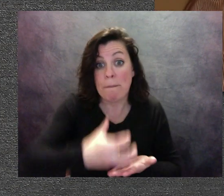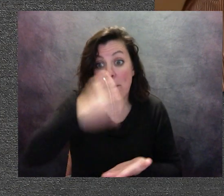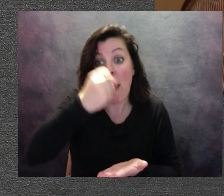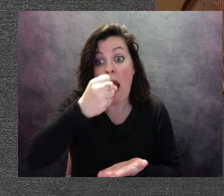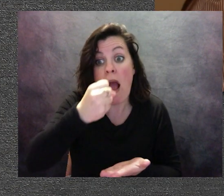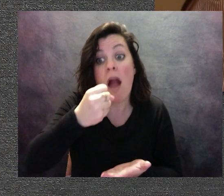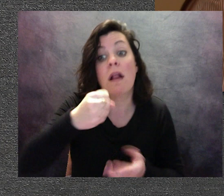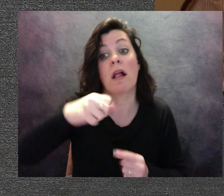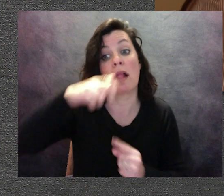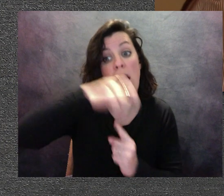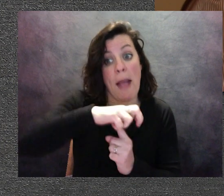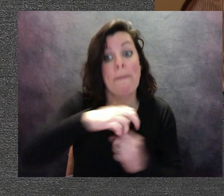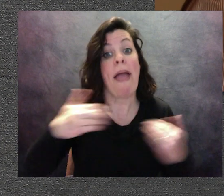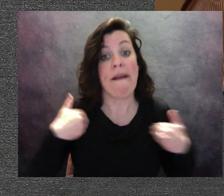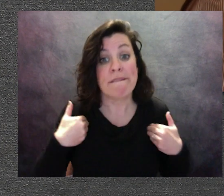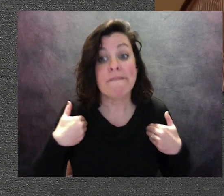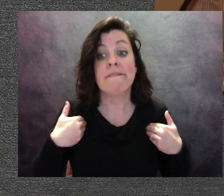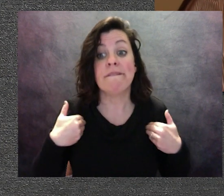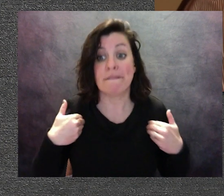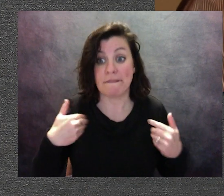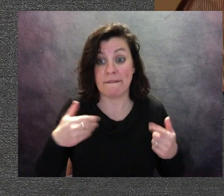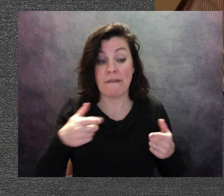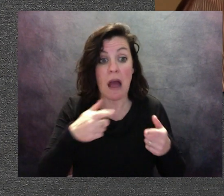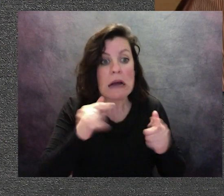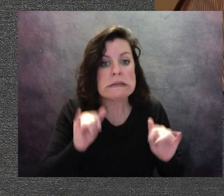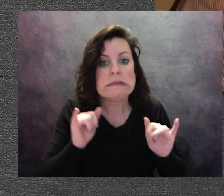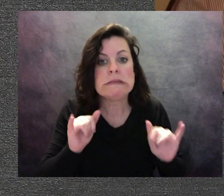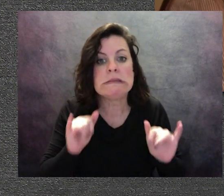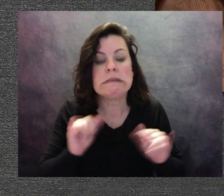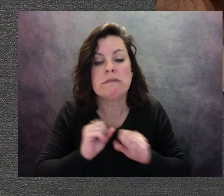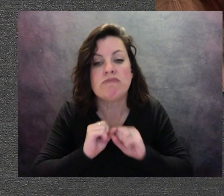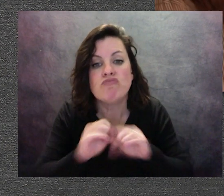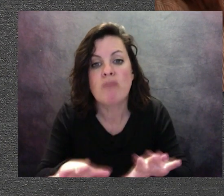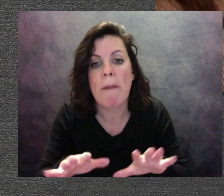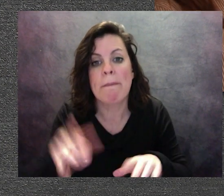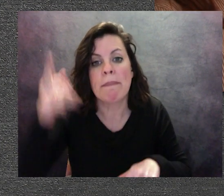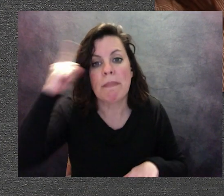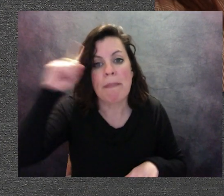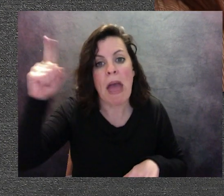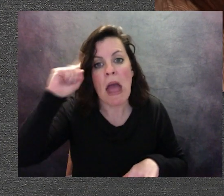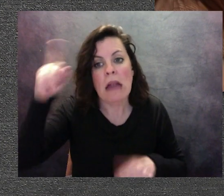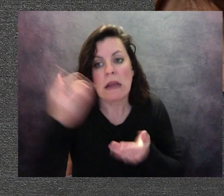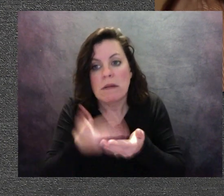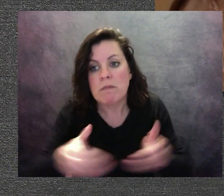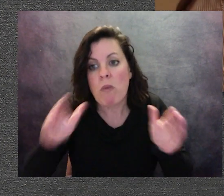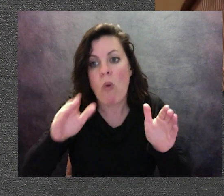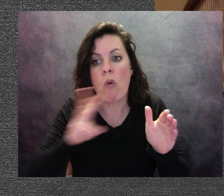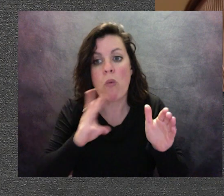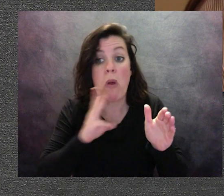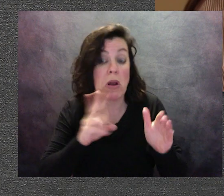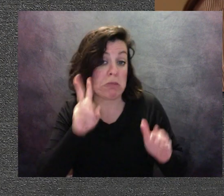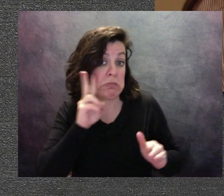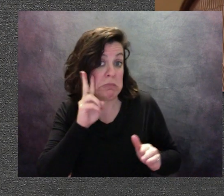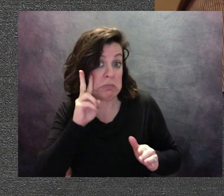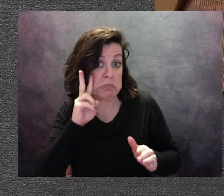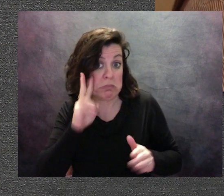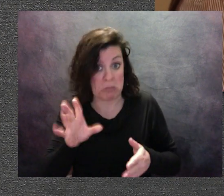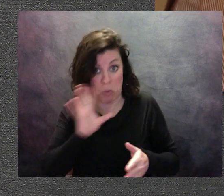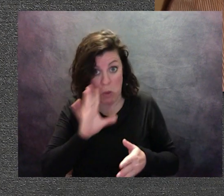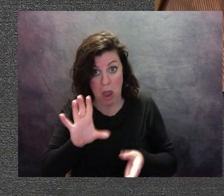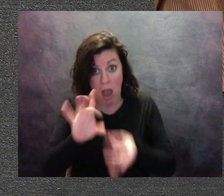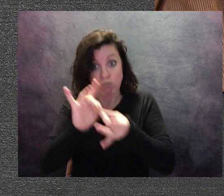goes the penny right into the water. Well, perhaps the magnet will lift them